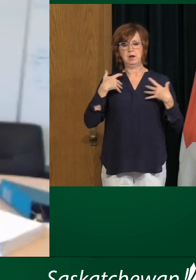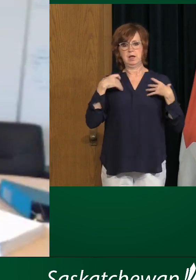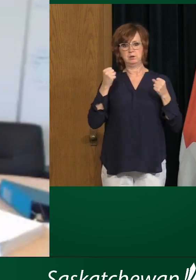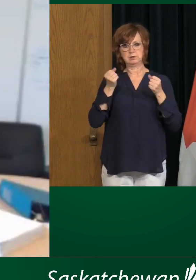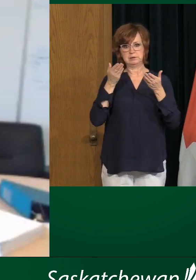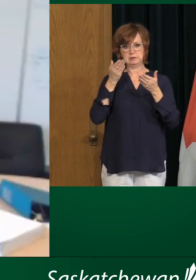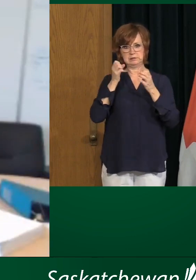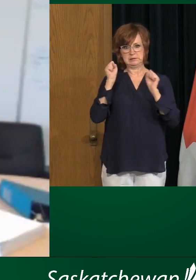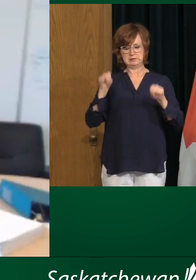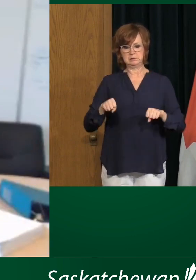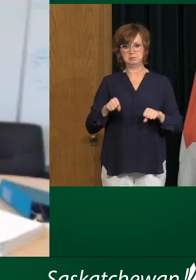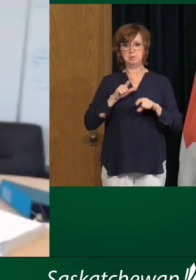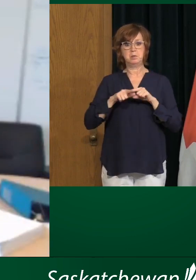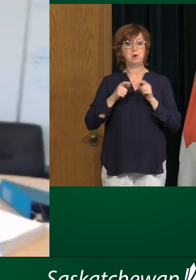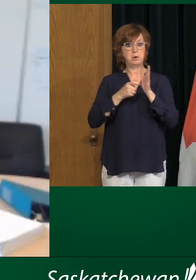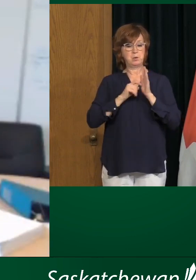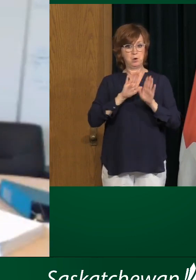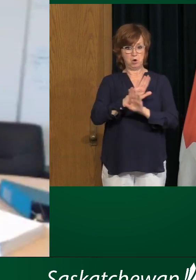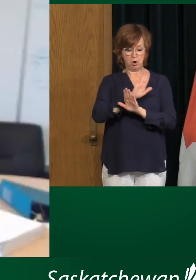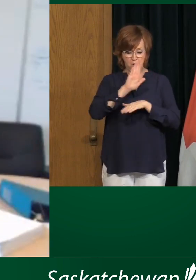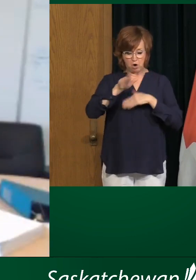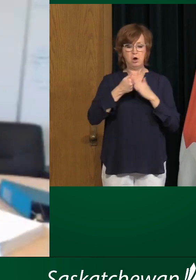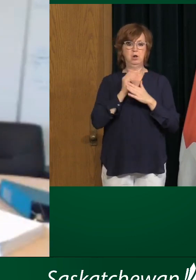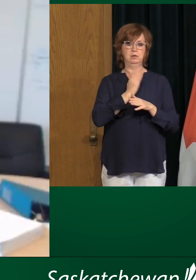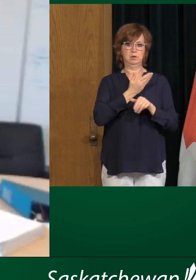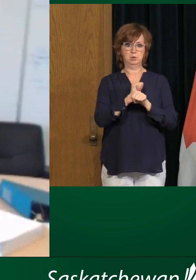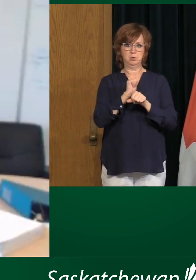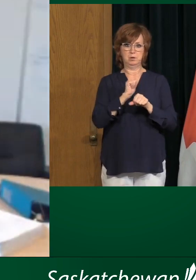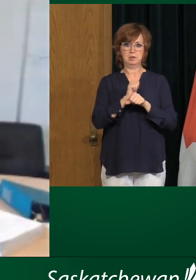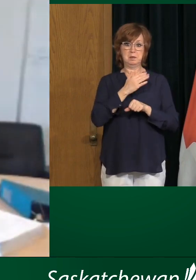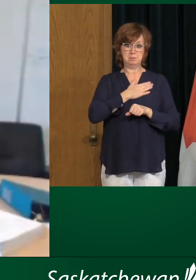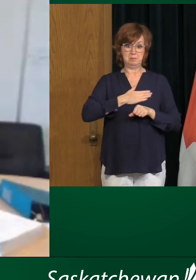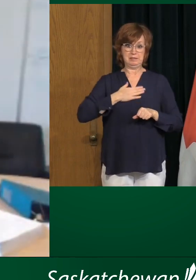reality. Please help us help you.